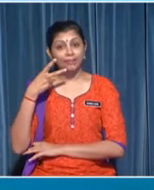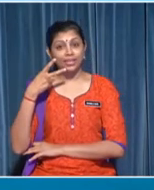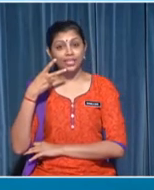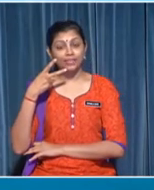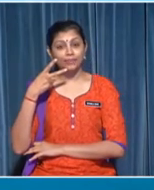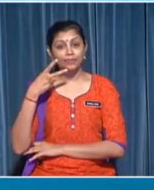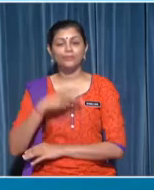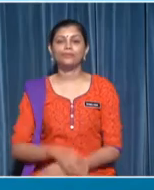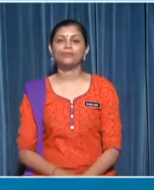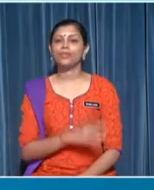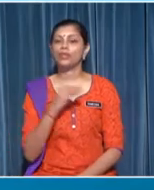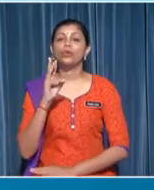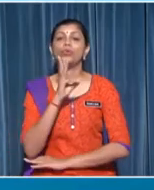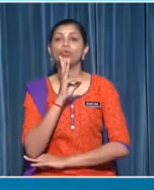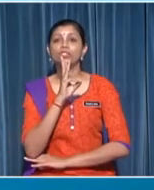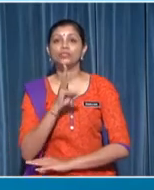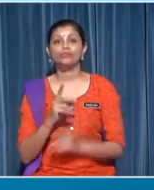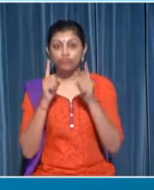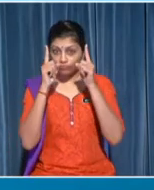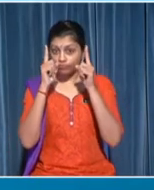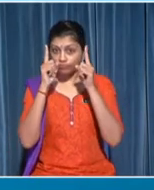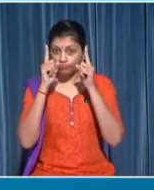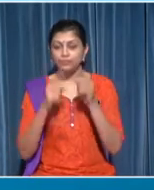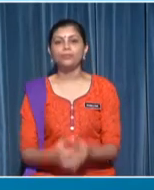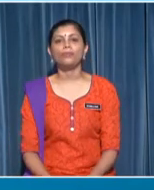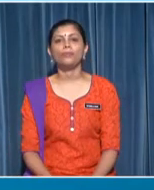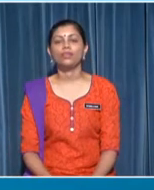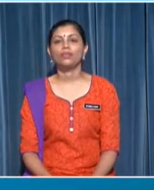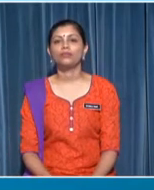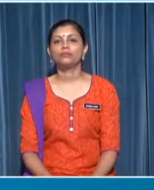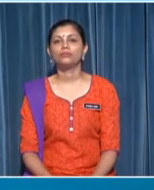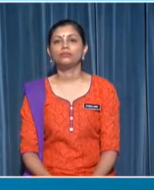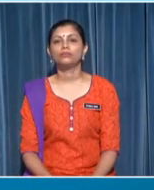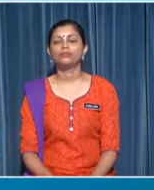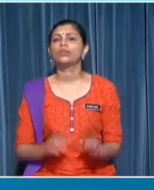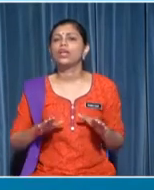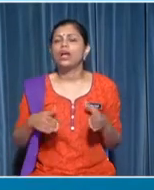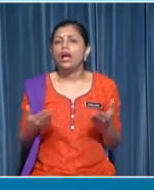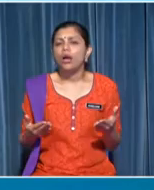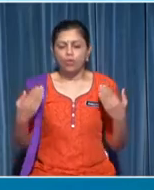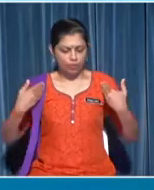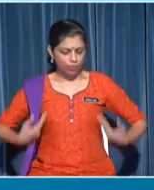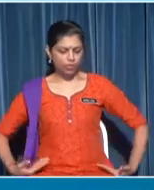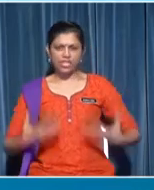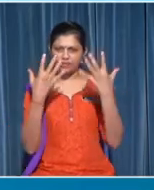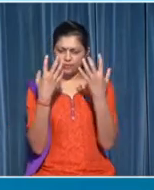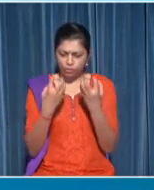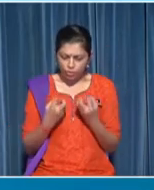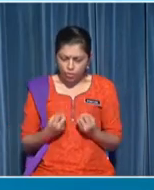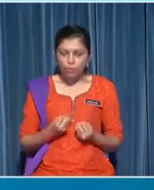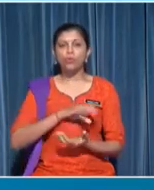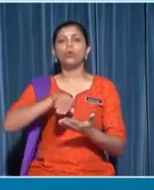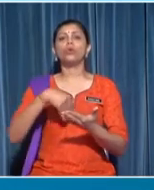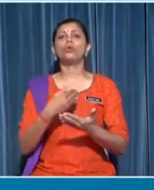also water. And so, how does our body absorb all these